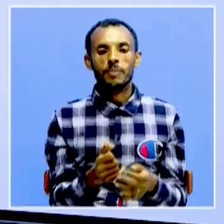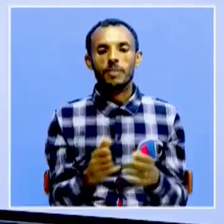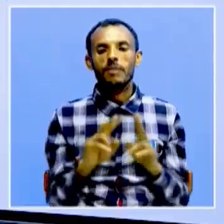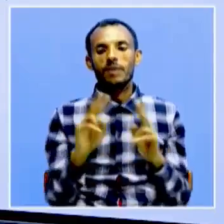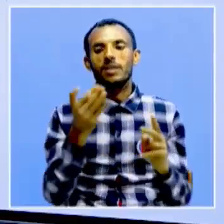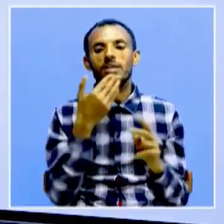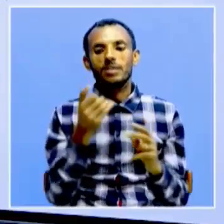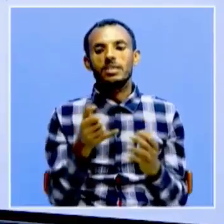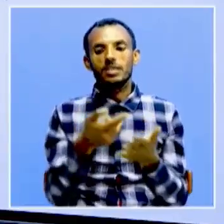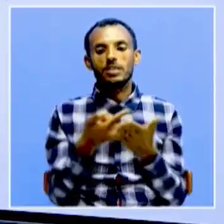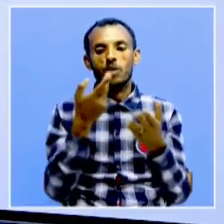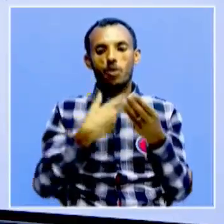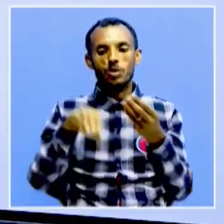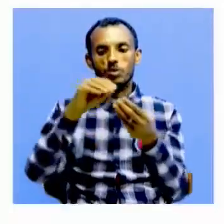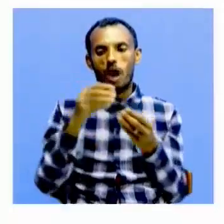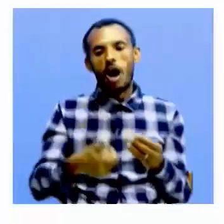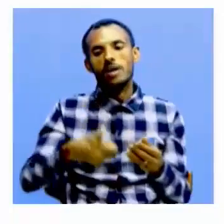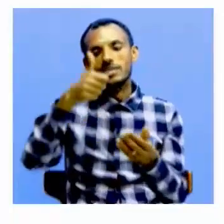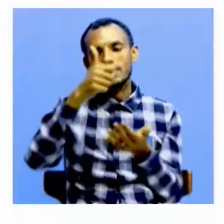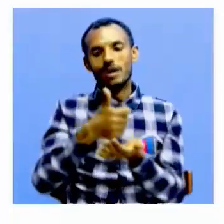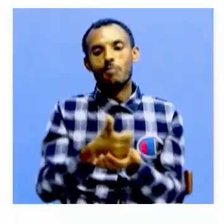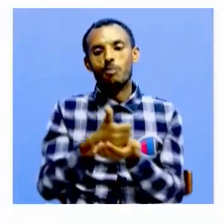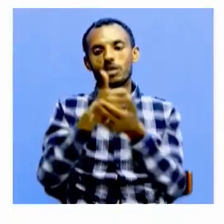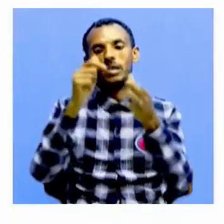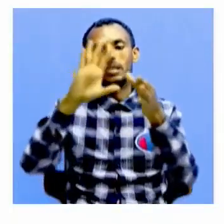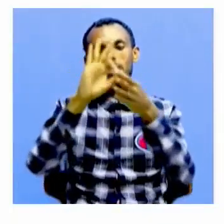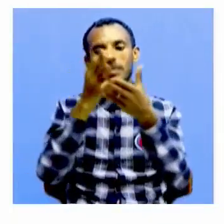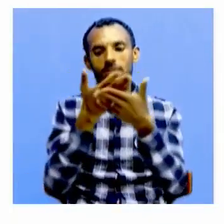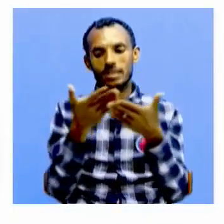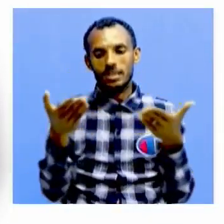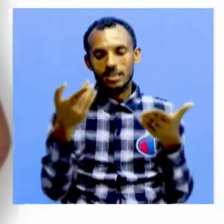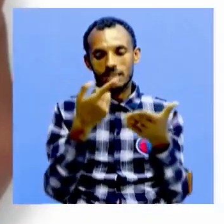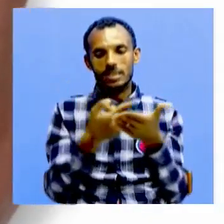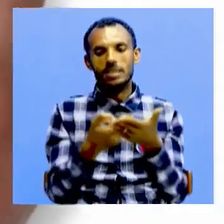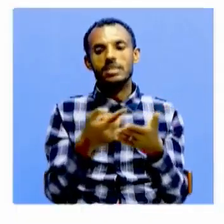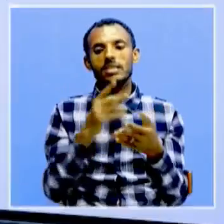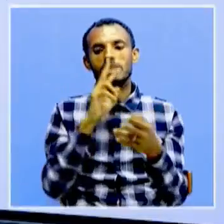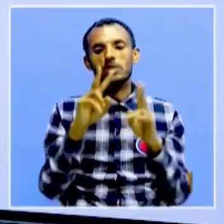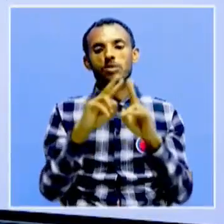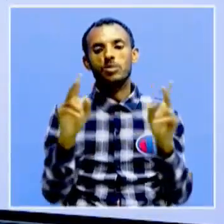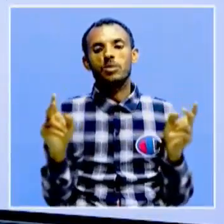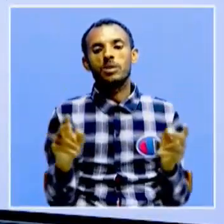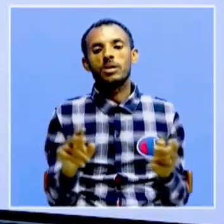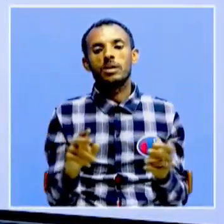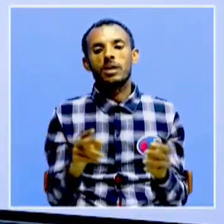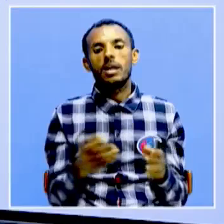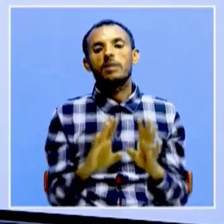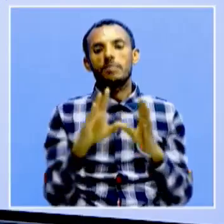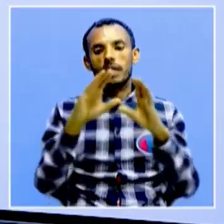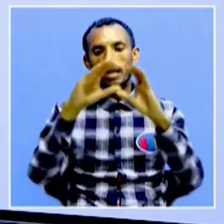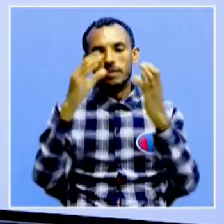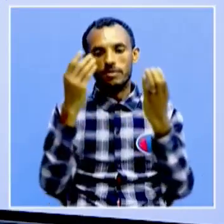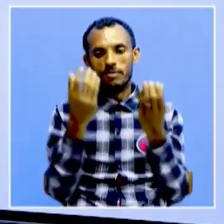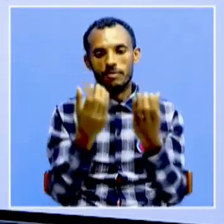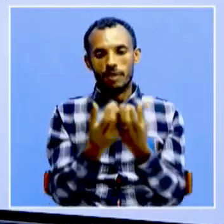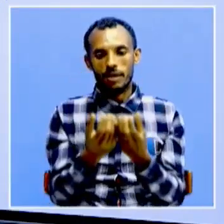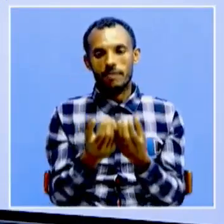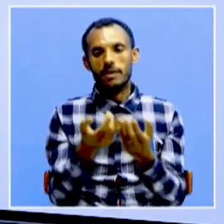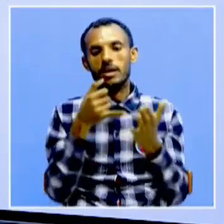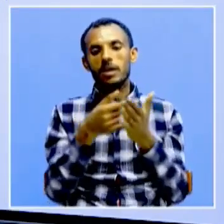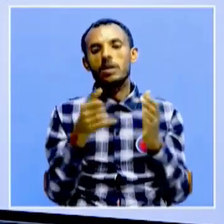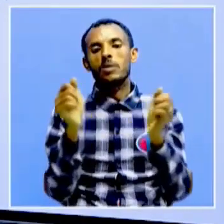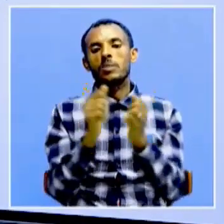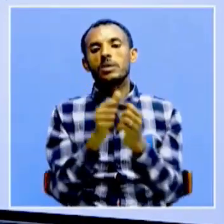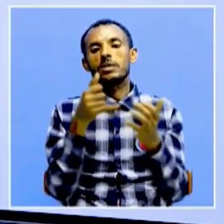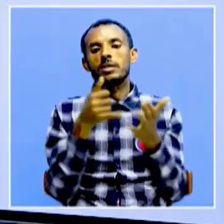is also another supporting sentence. This is 2. Let me classify it with this. All